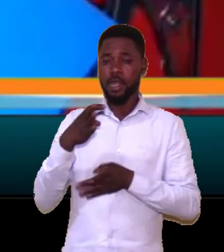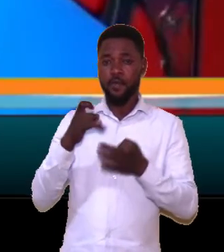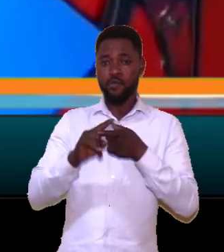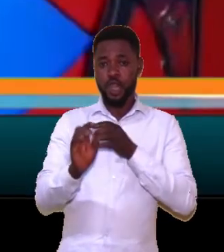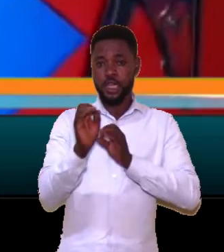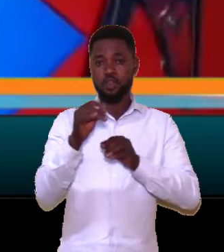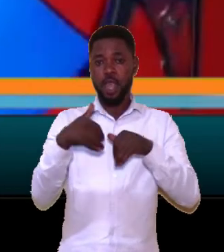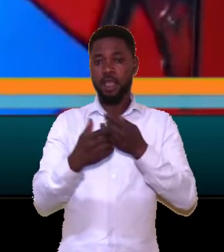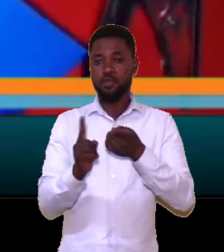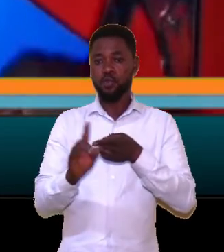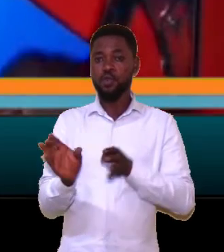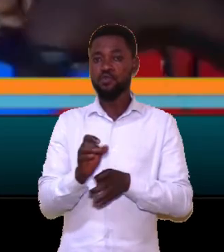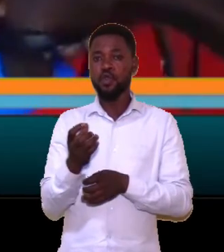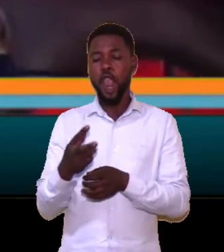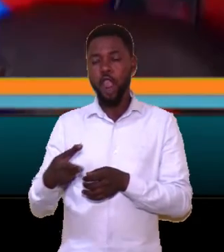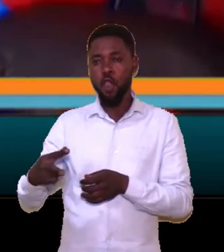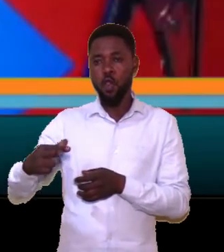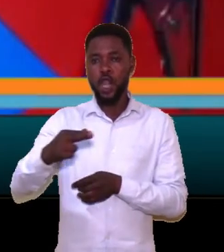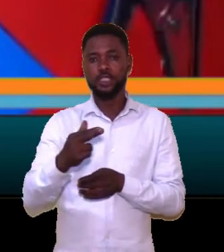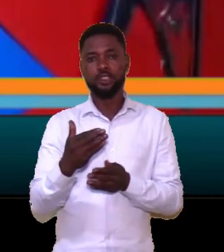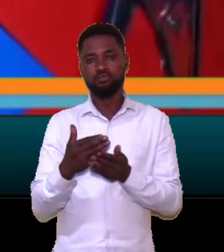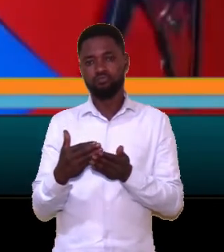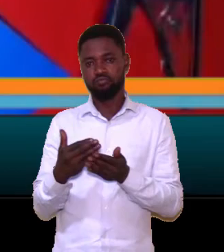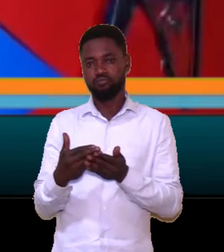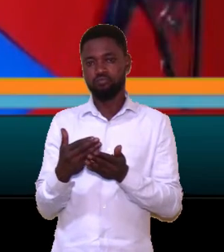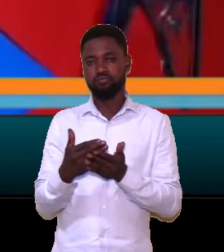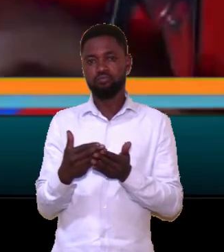Maybe I'm going to teach you how to do cutting soon.